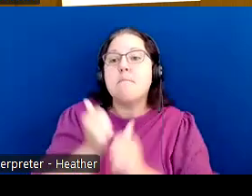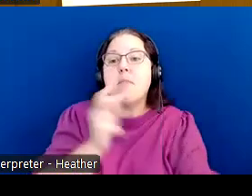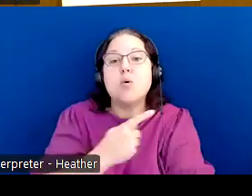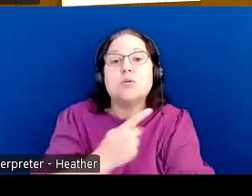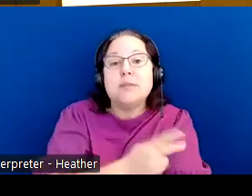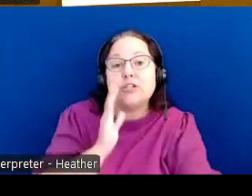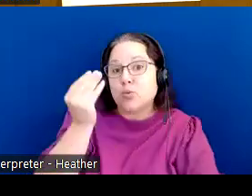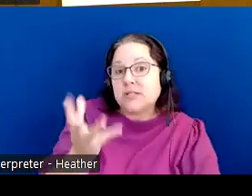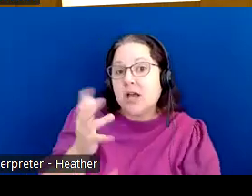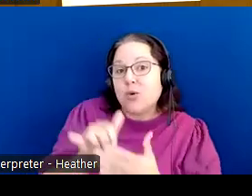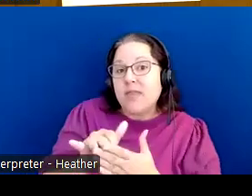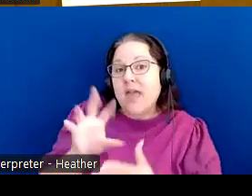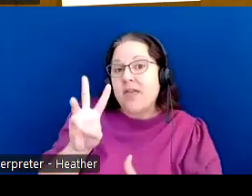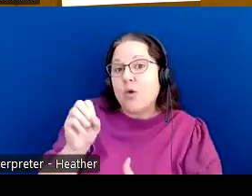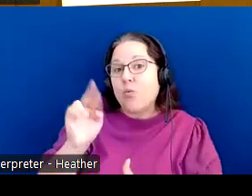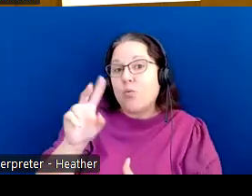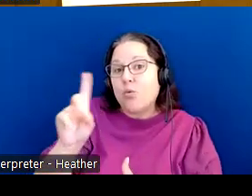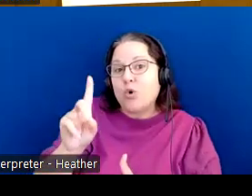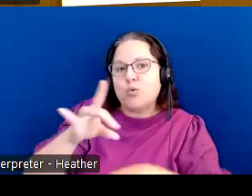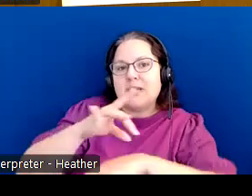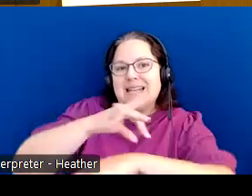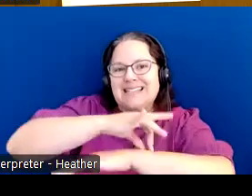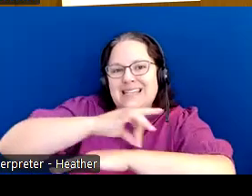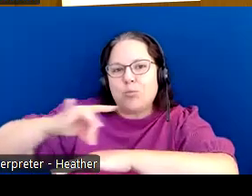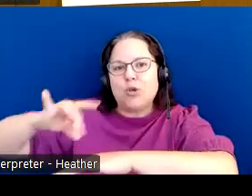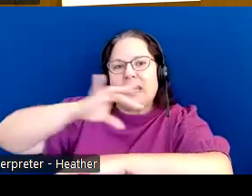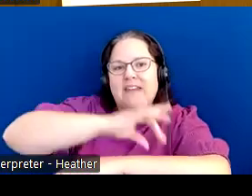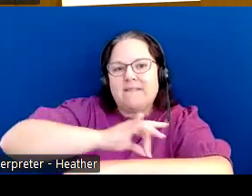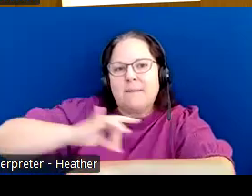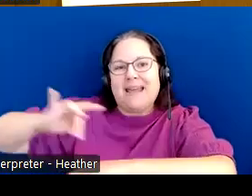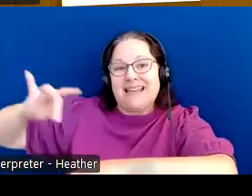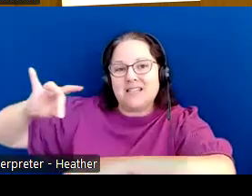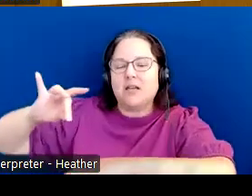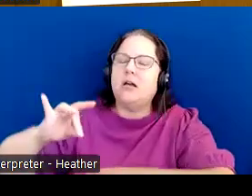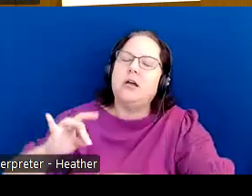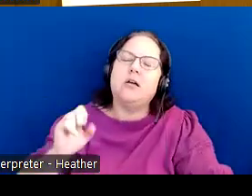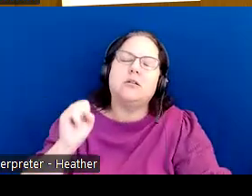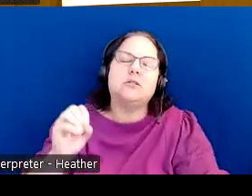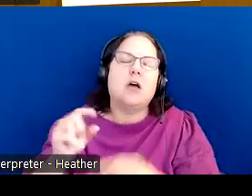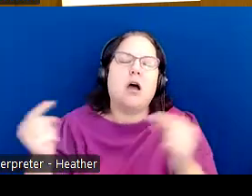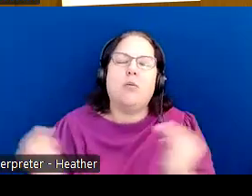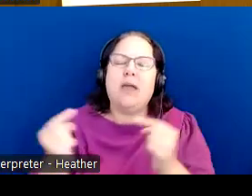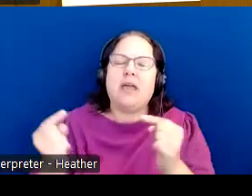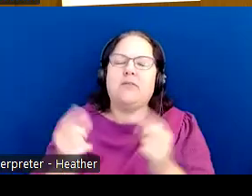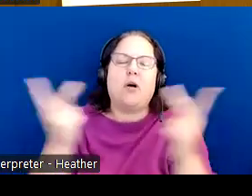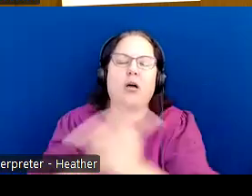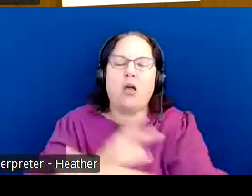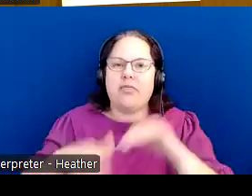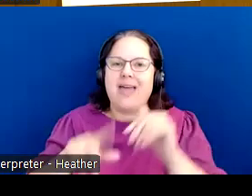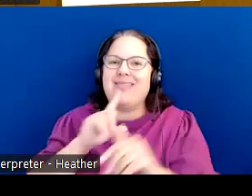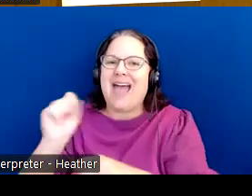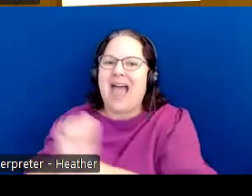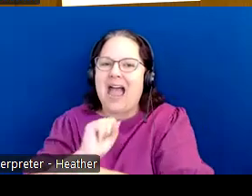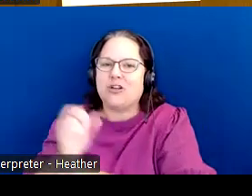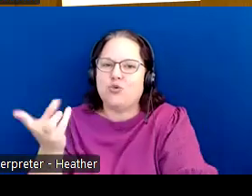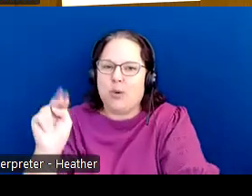us that the wound debridement that they have to go through is more painful than the initial burn injury itself. And the